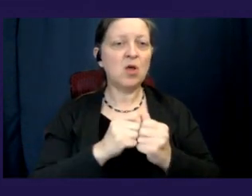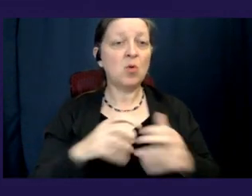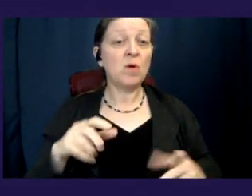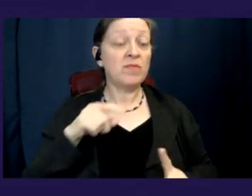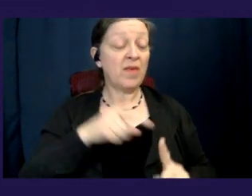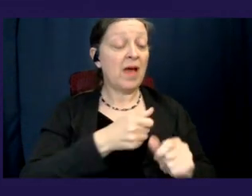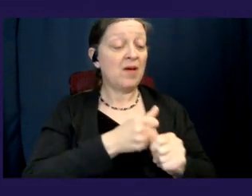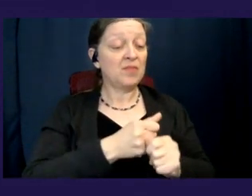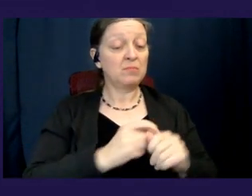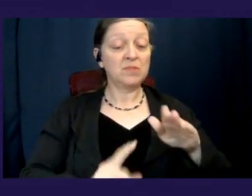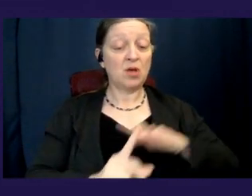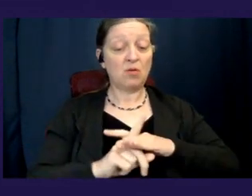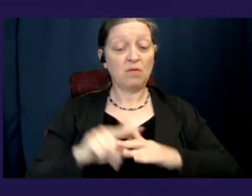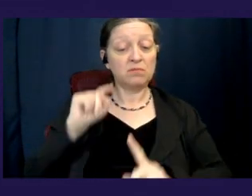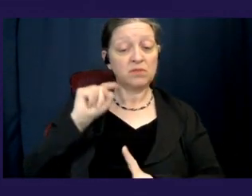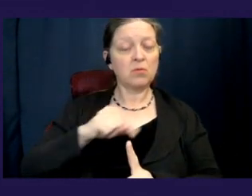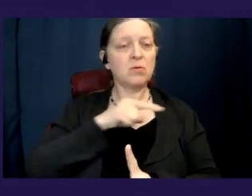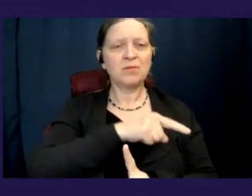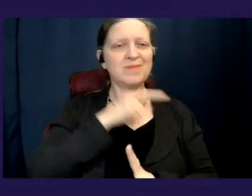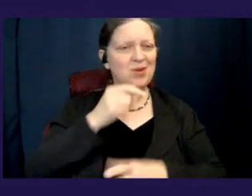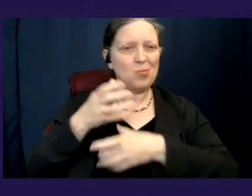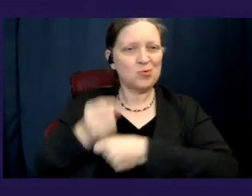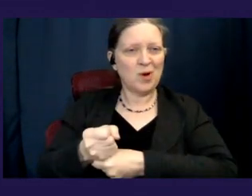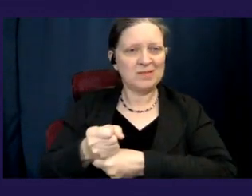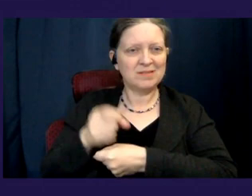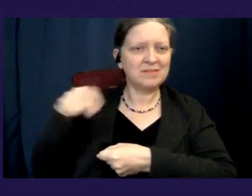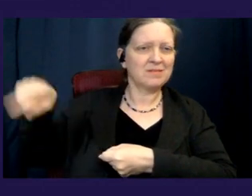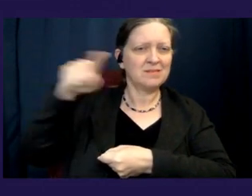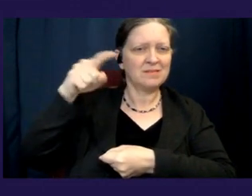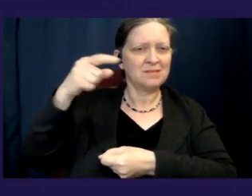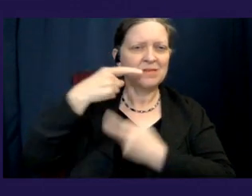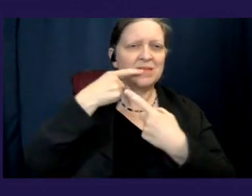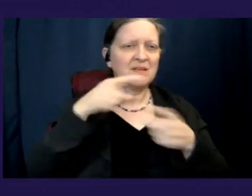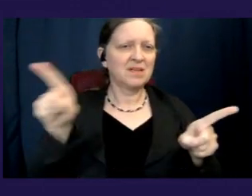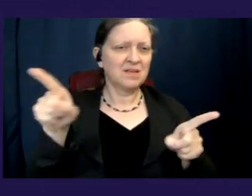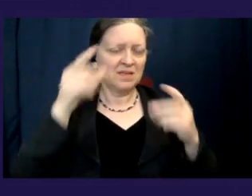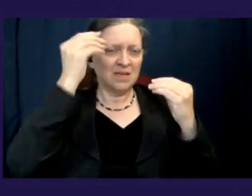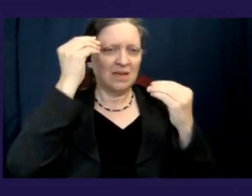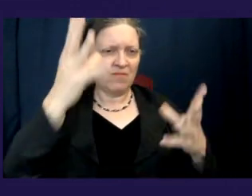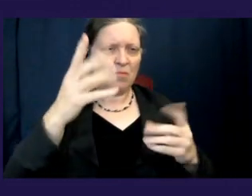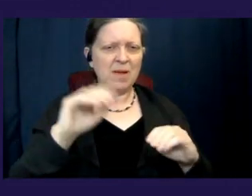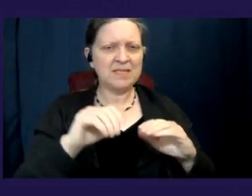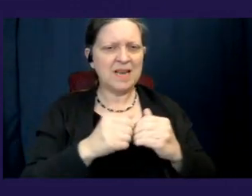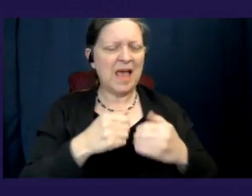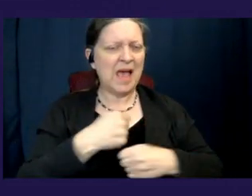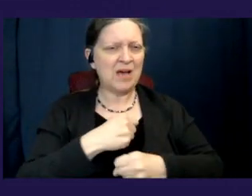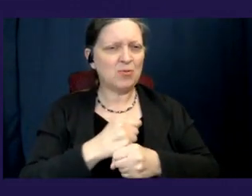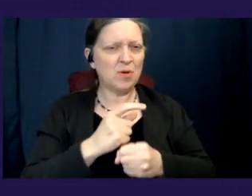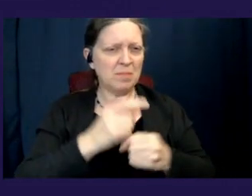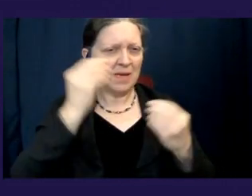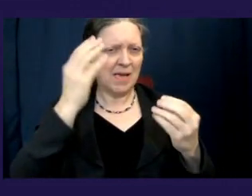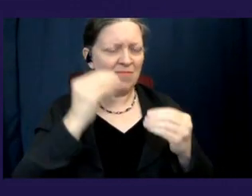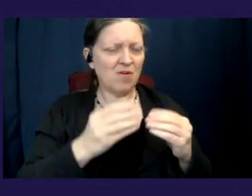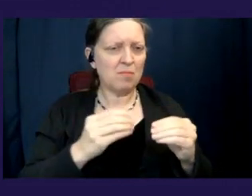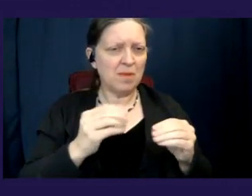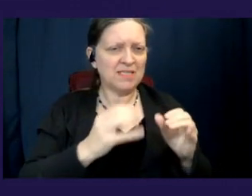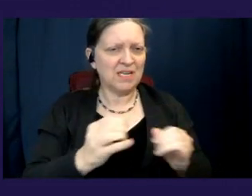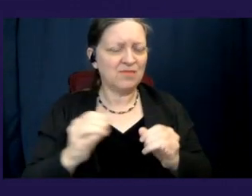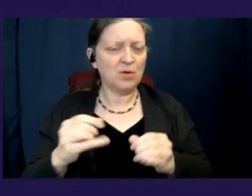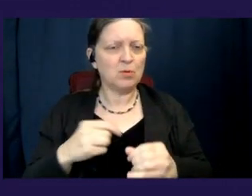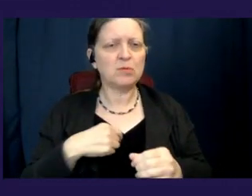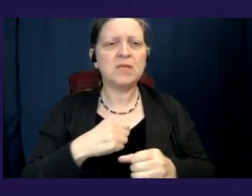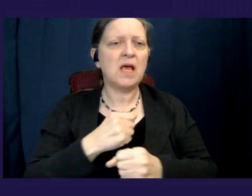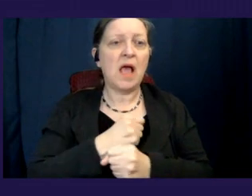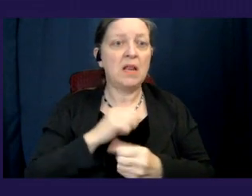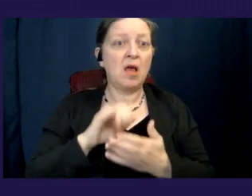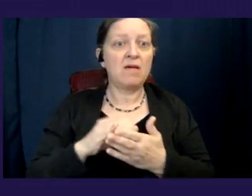And so how do we take our public health actions? How do we make it individualized? You know, I loved Kate's comment earlier about to correct or not to correct. And I oftentimes say,